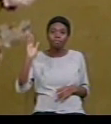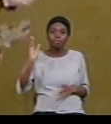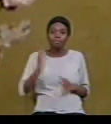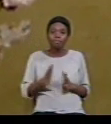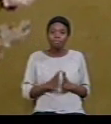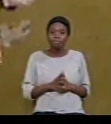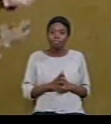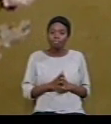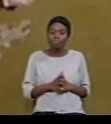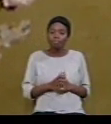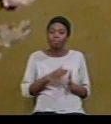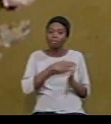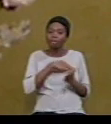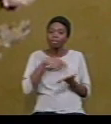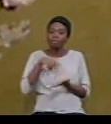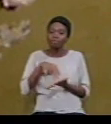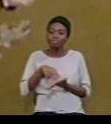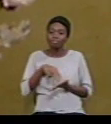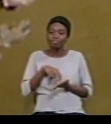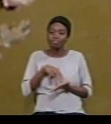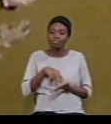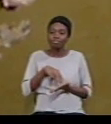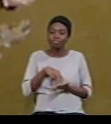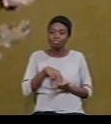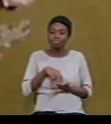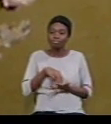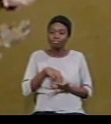Can you stand up? Can you stand up?